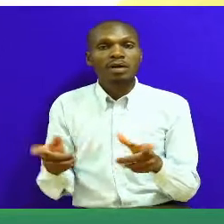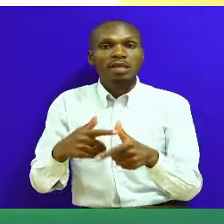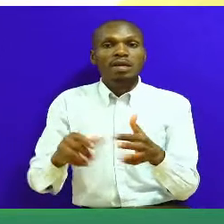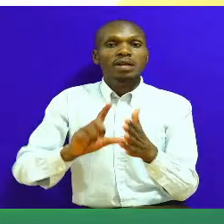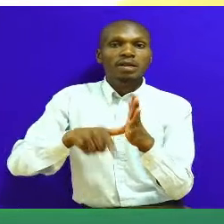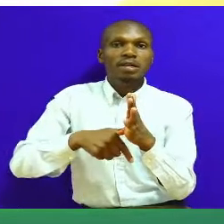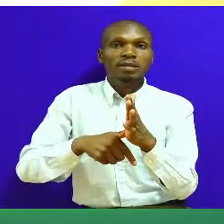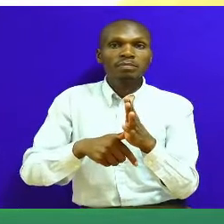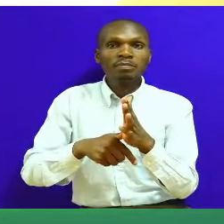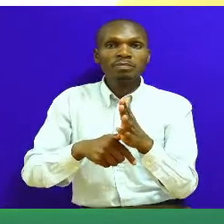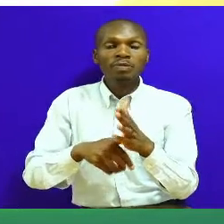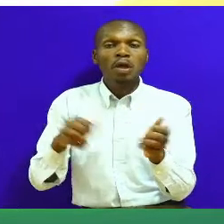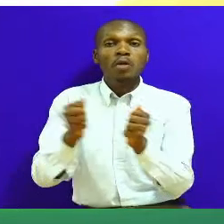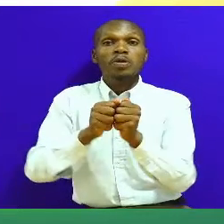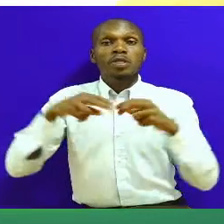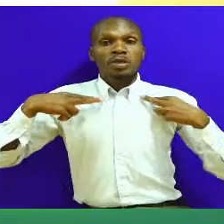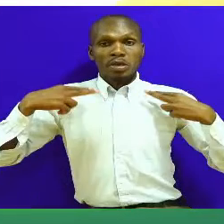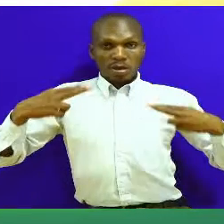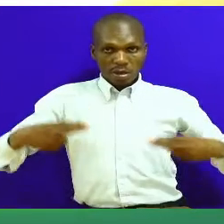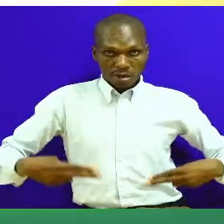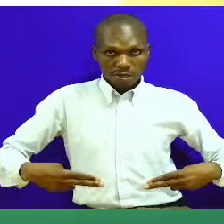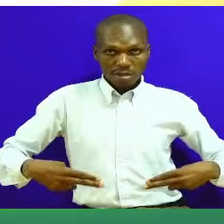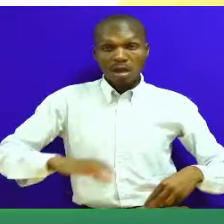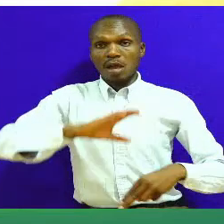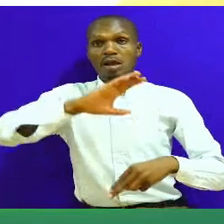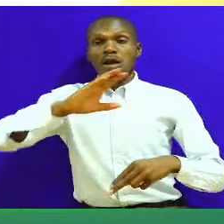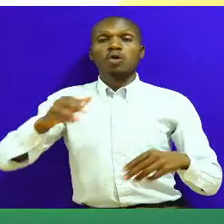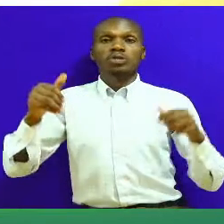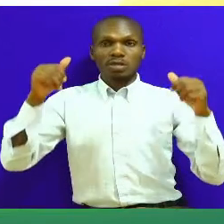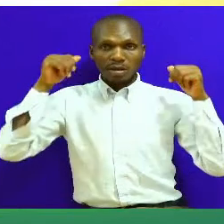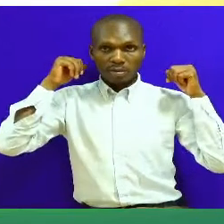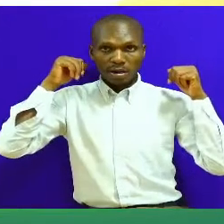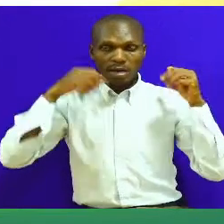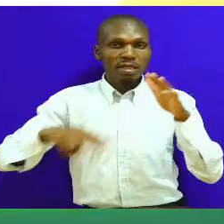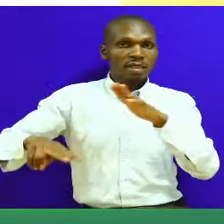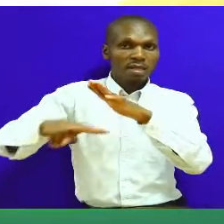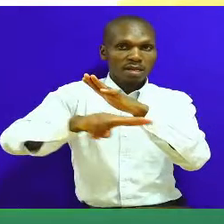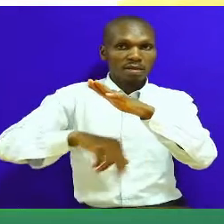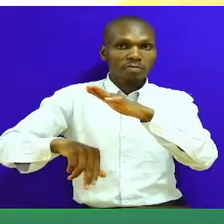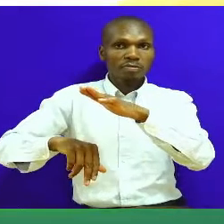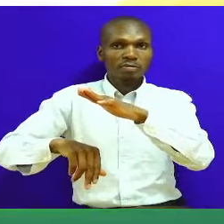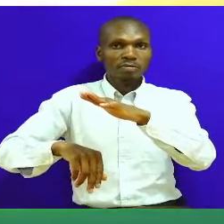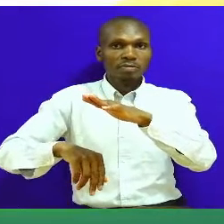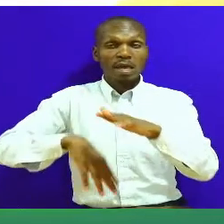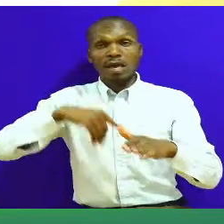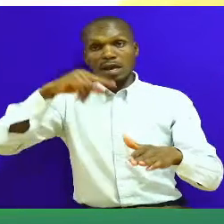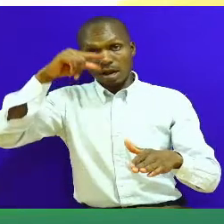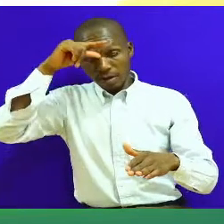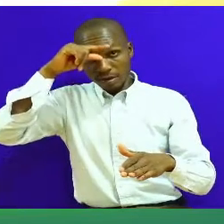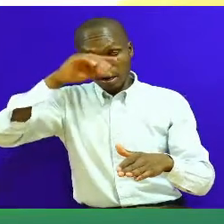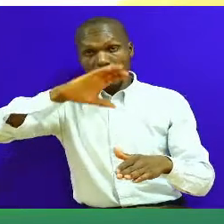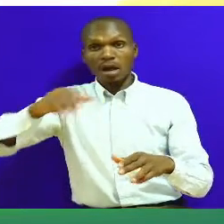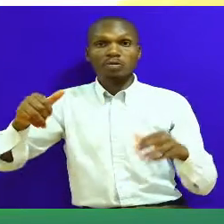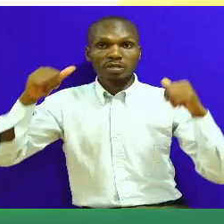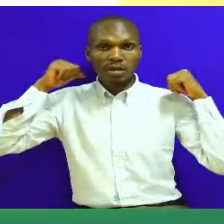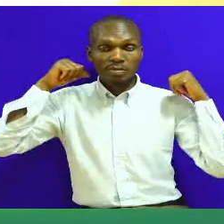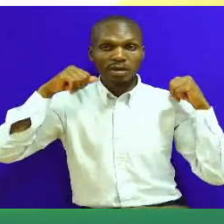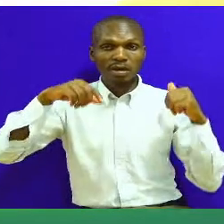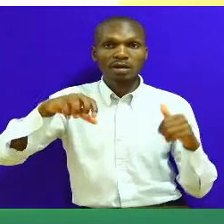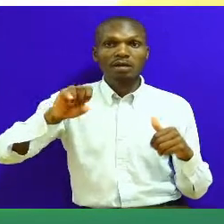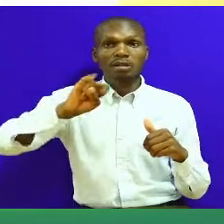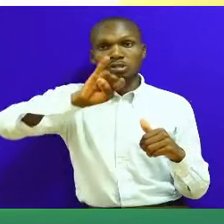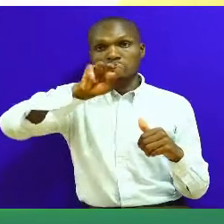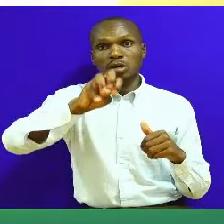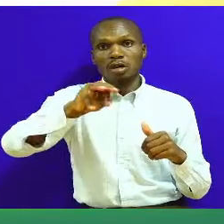Mulekirense moyobo chenu ase county ya Nyamira. Mokonyo mgovana kurase county ya Nyamira James Gesami ya siri tukuli